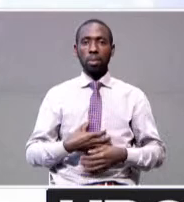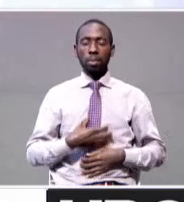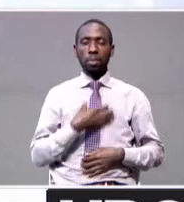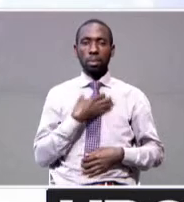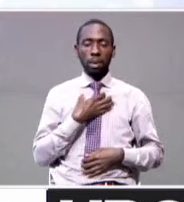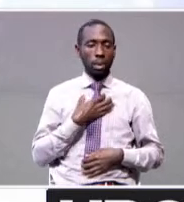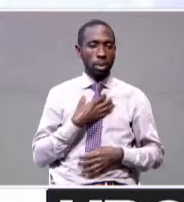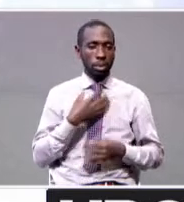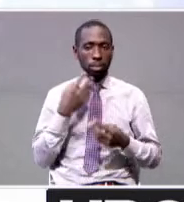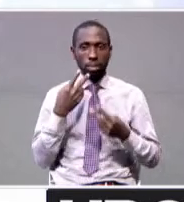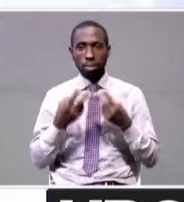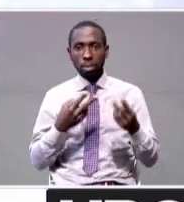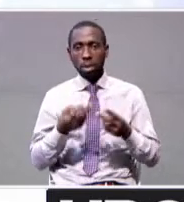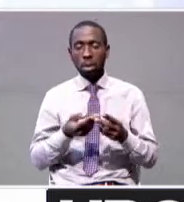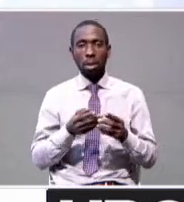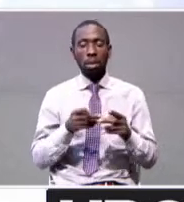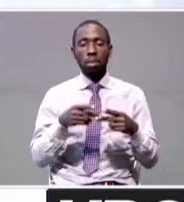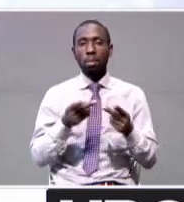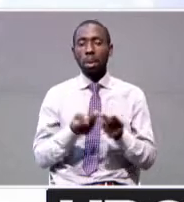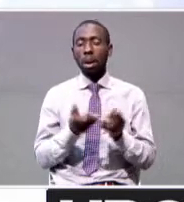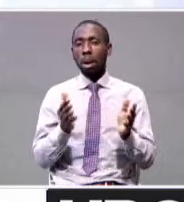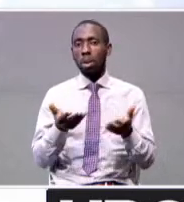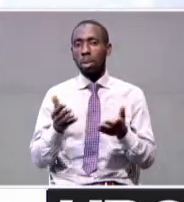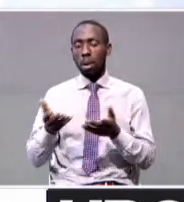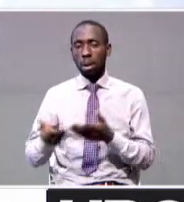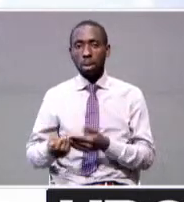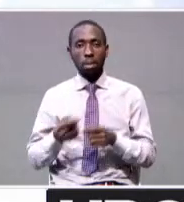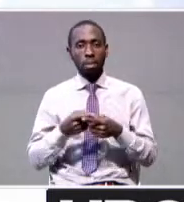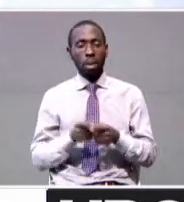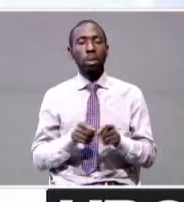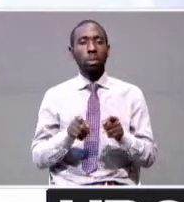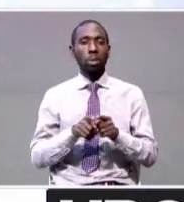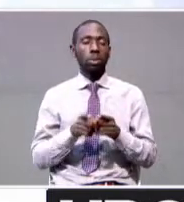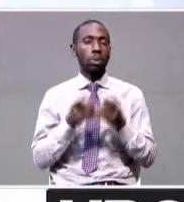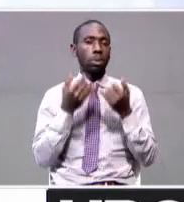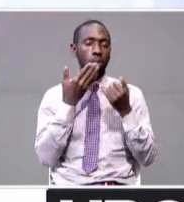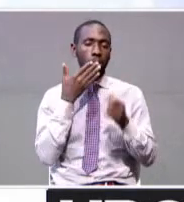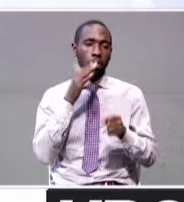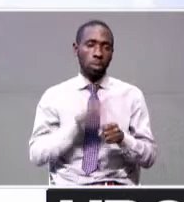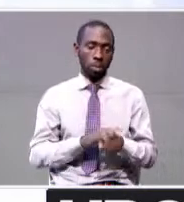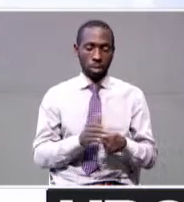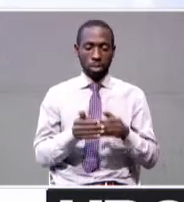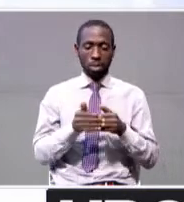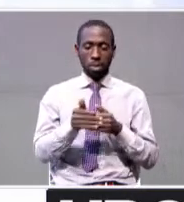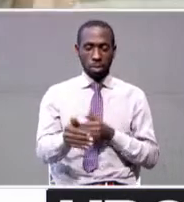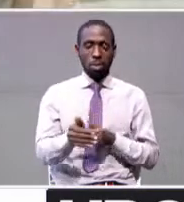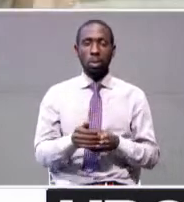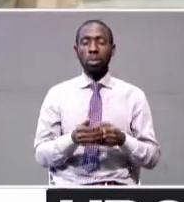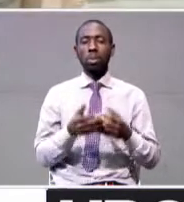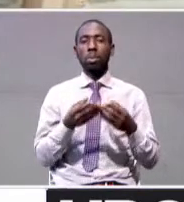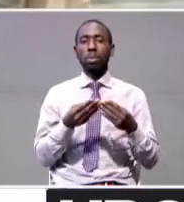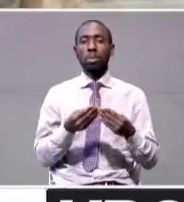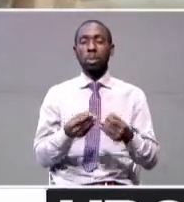ogw'okuzzaawo amasiro bwato n'agumya Obuganda nti ebbanga eritali ddene omulimu guno gwakuggyibwako engalo.